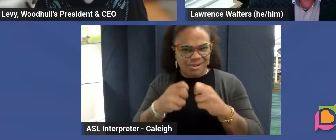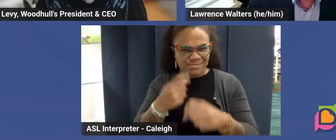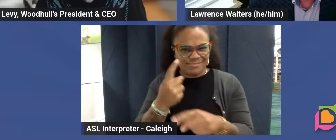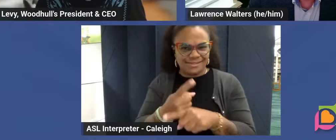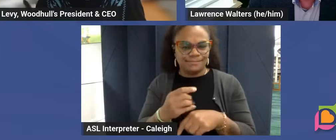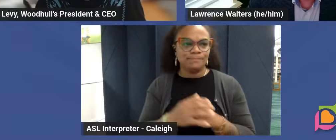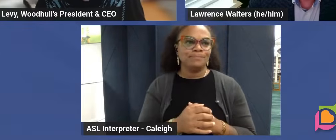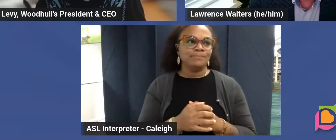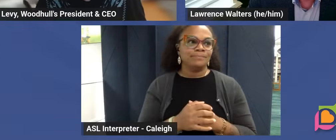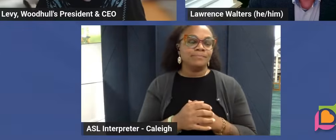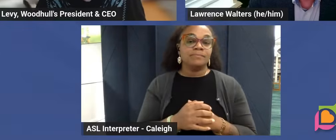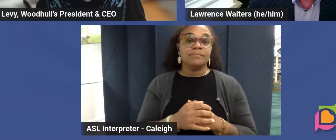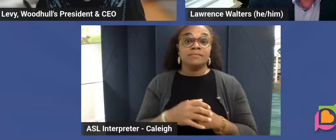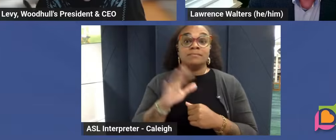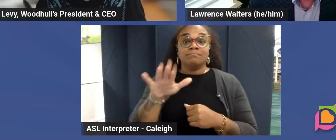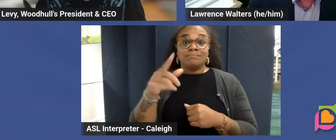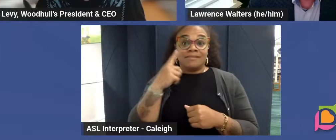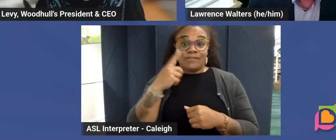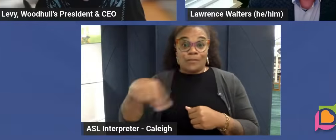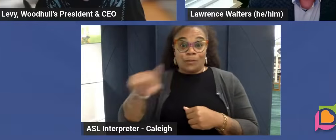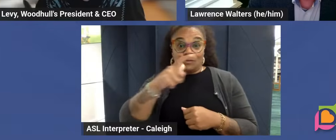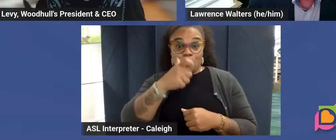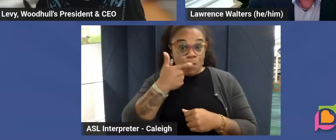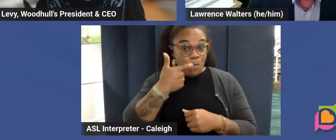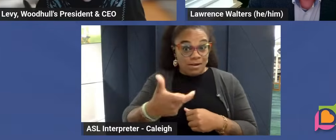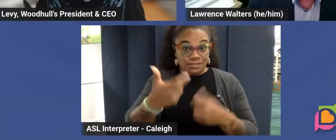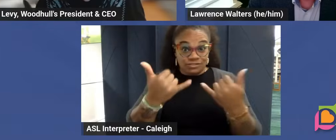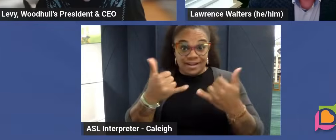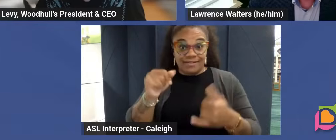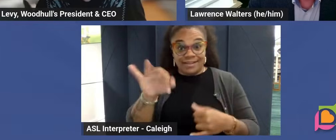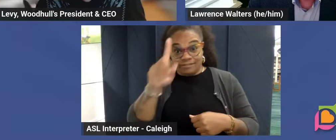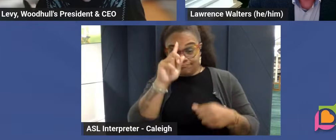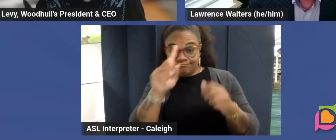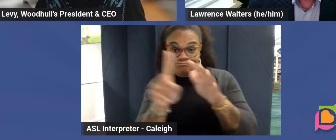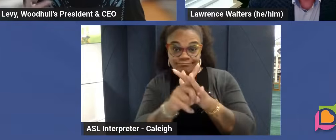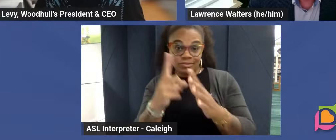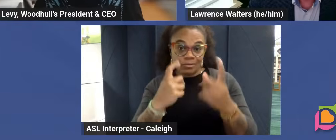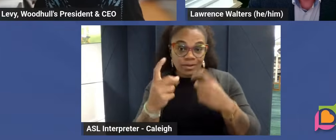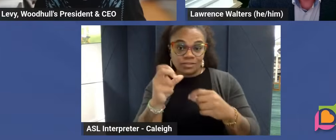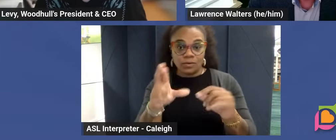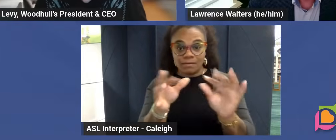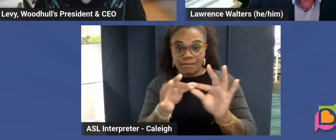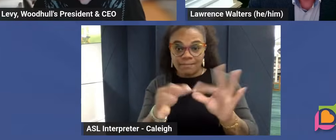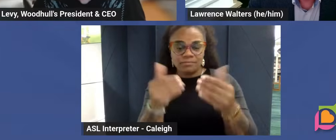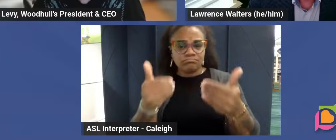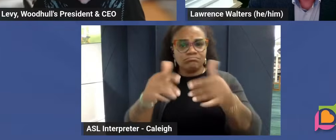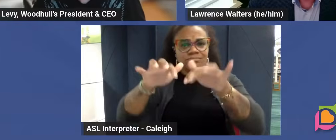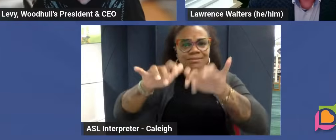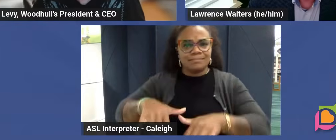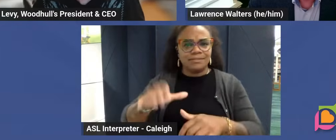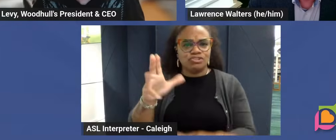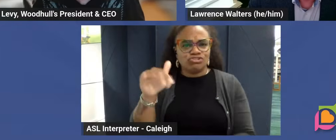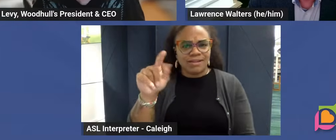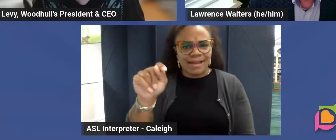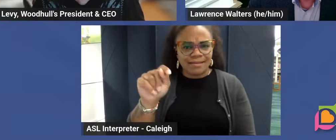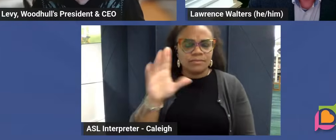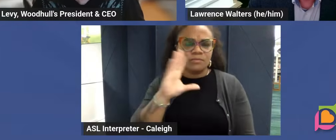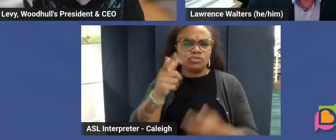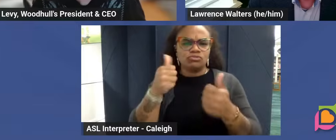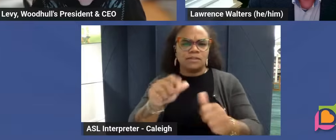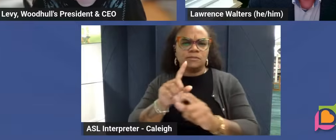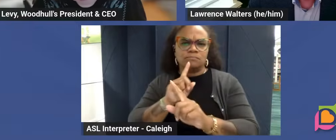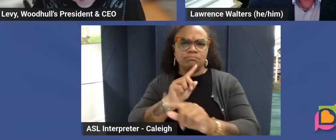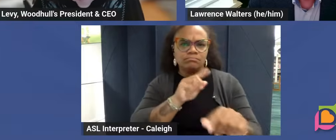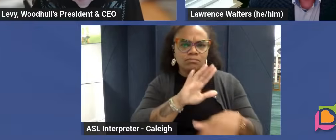By the way, for those of you watching, if you have questions or comments you want to share, just put them in the chat and we'll try to get to